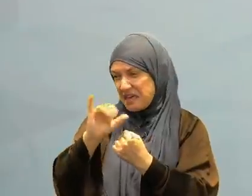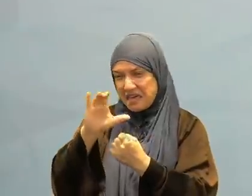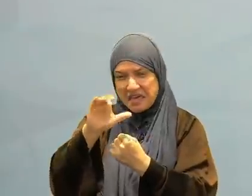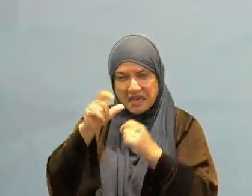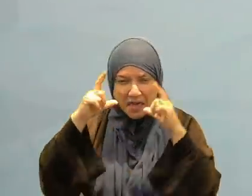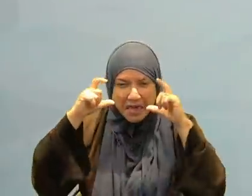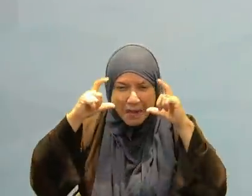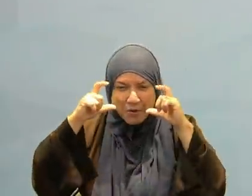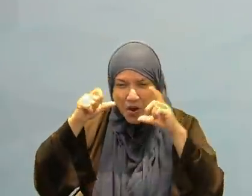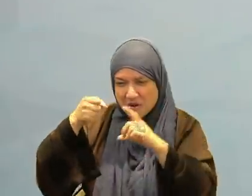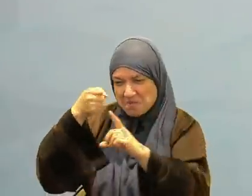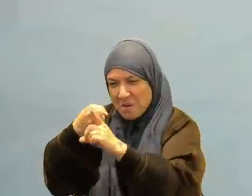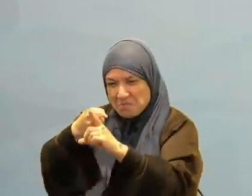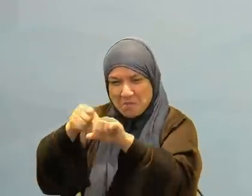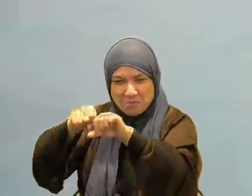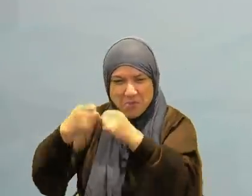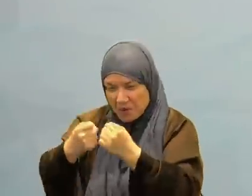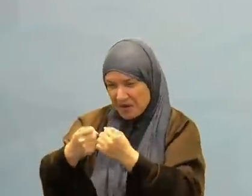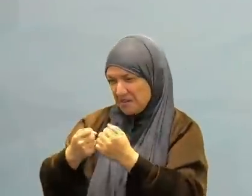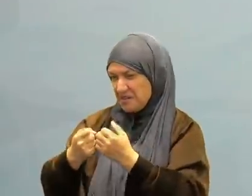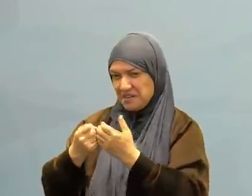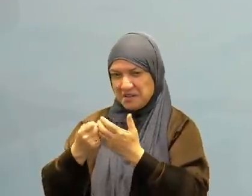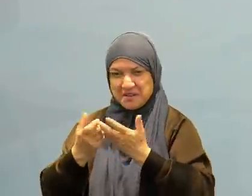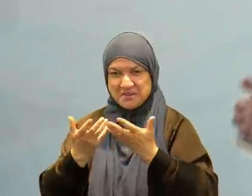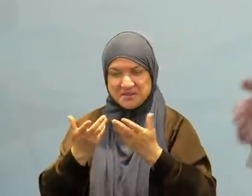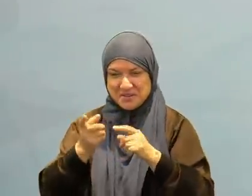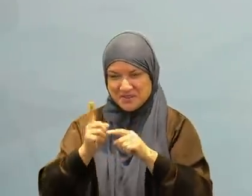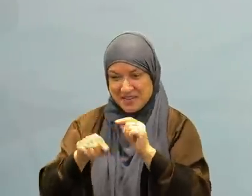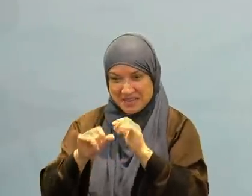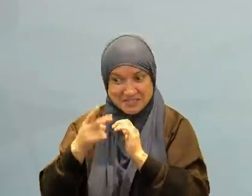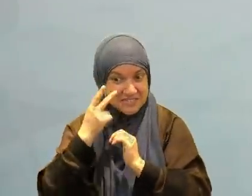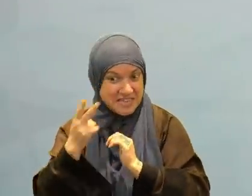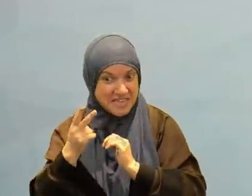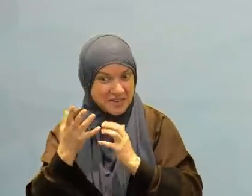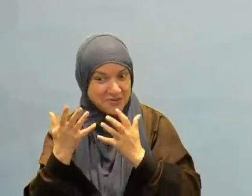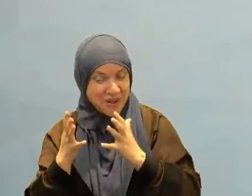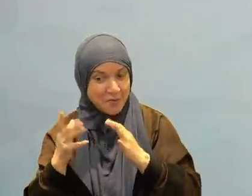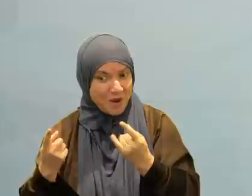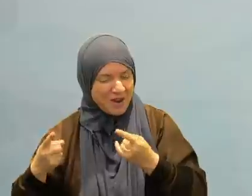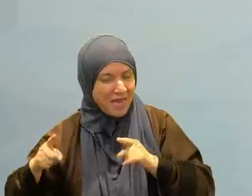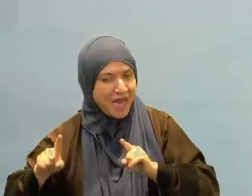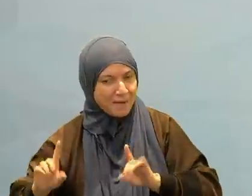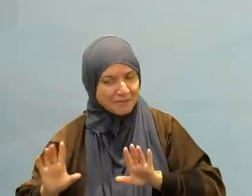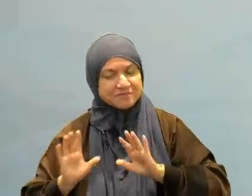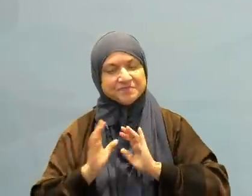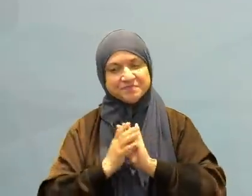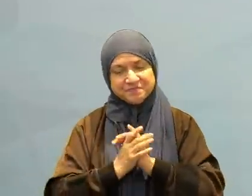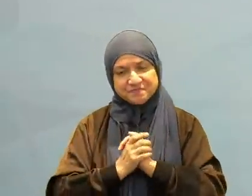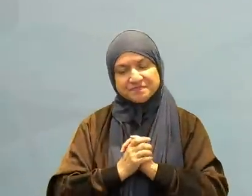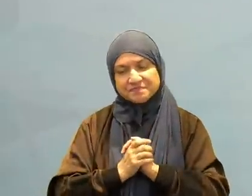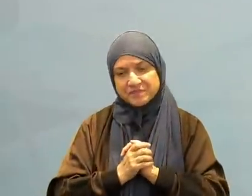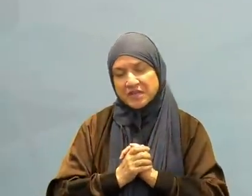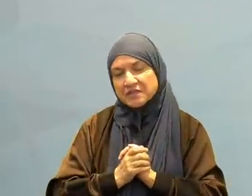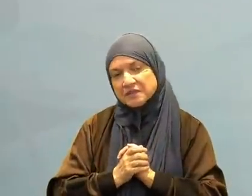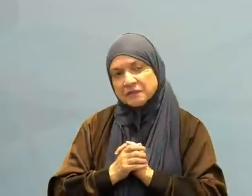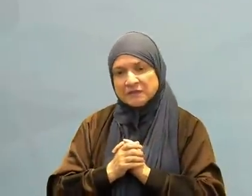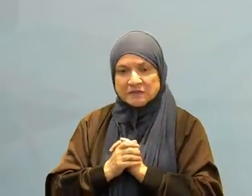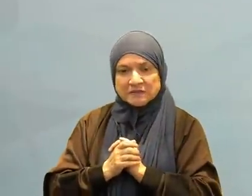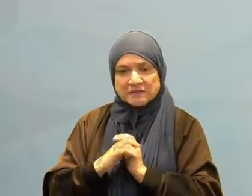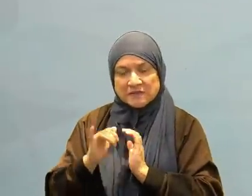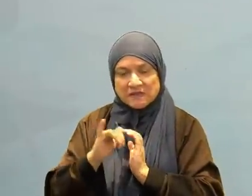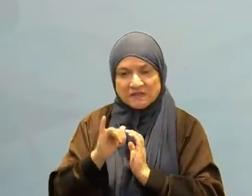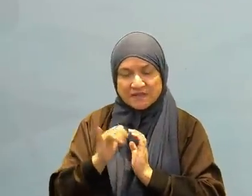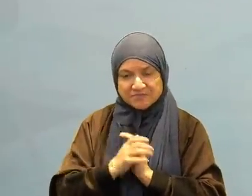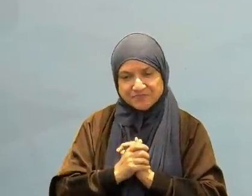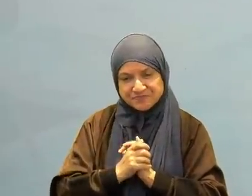with what causes we choose to amplify, of not giving due proportion. So I want to acknowledge that from the very